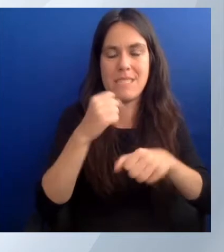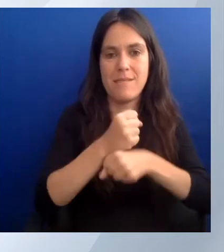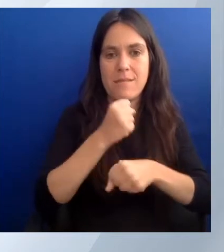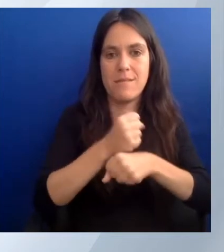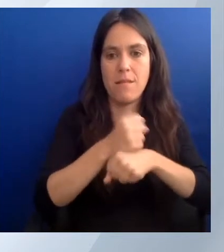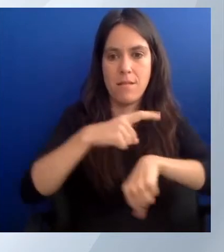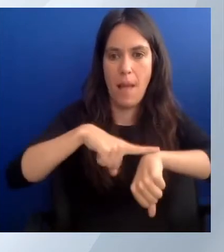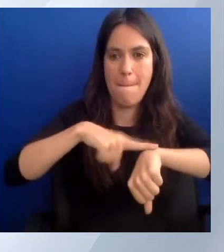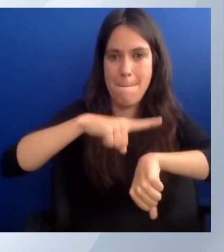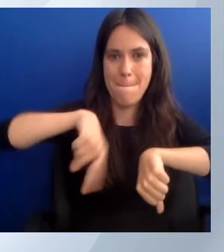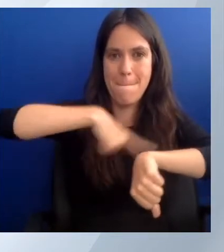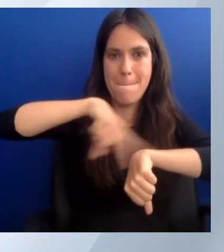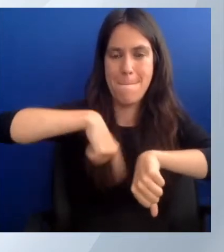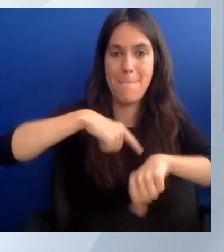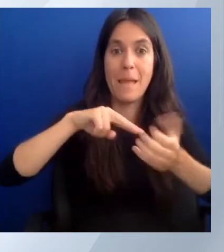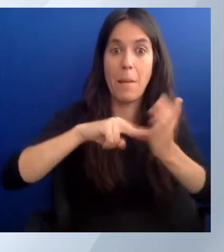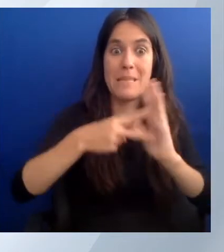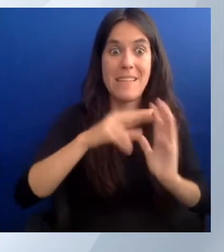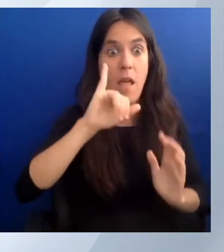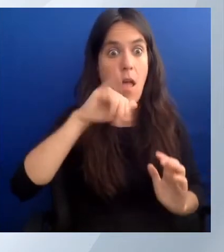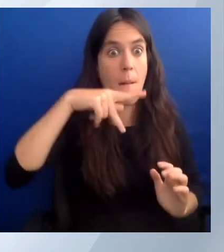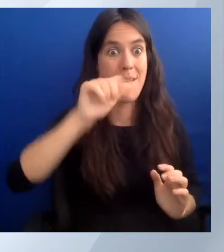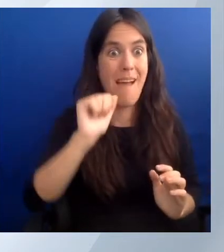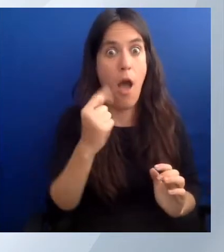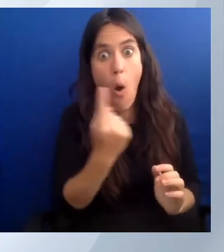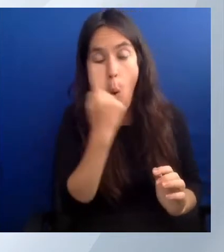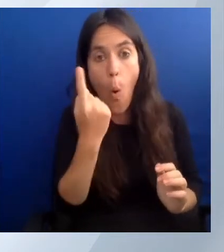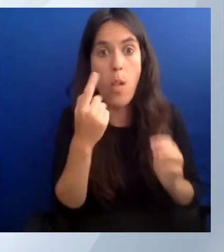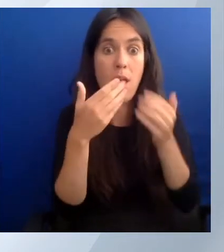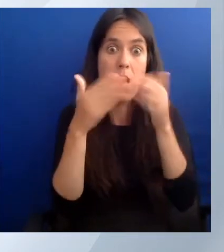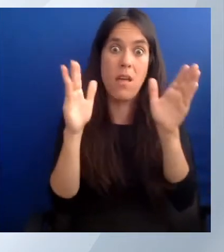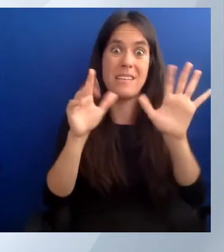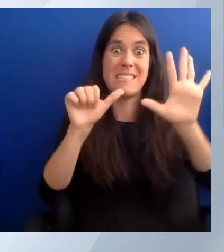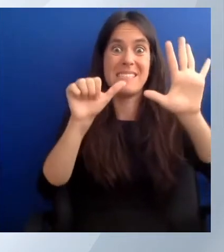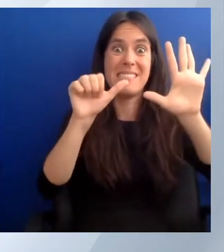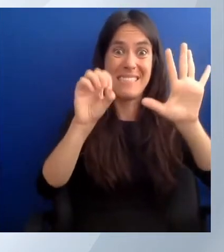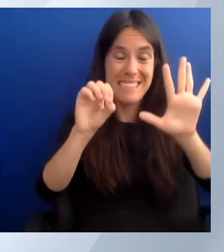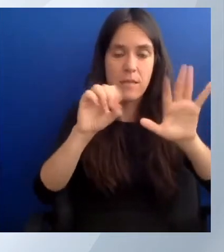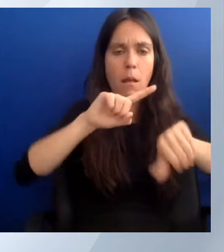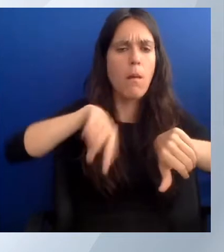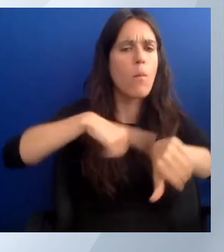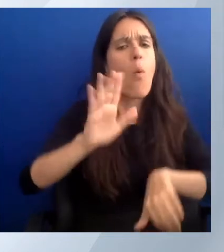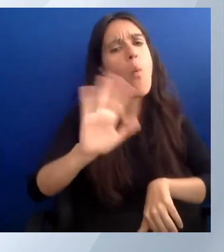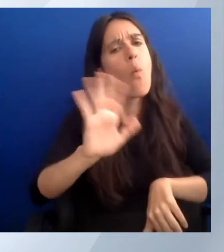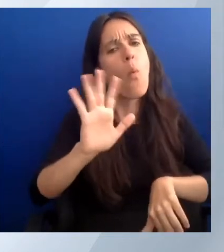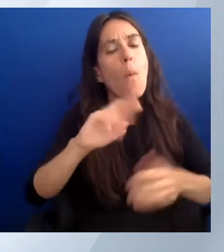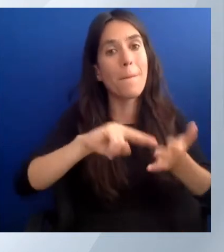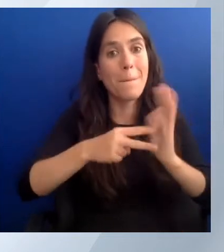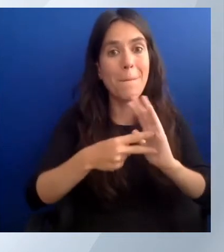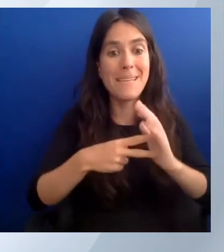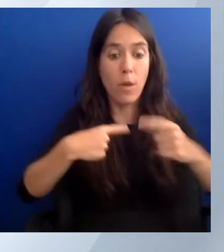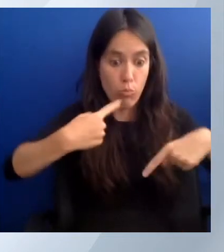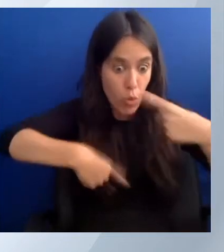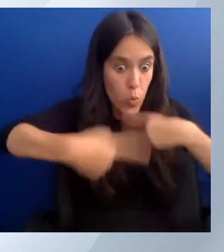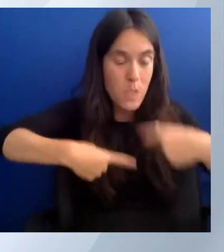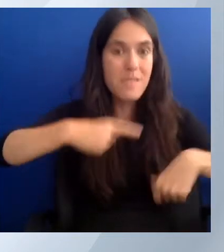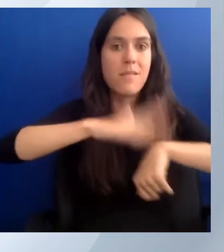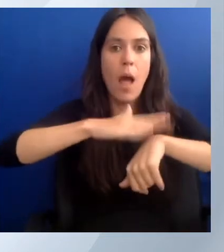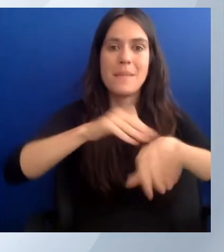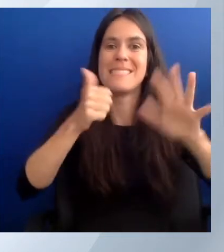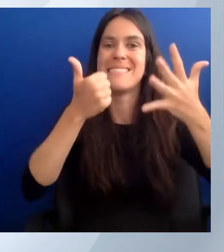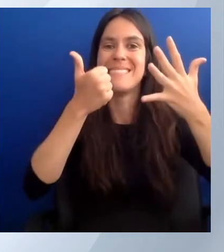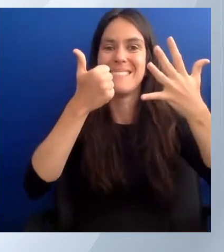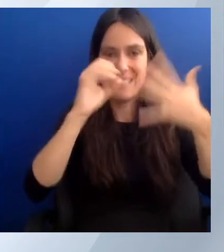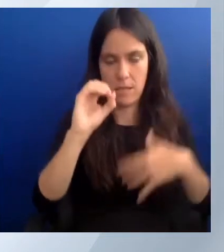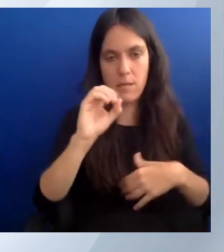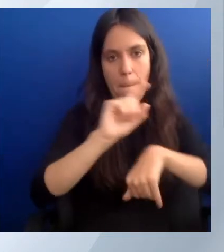mean that this API is only available for 60 minutes. It's actual processing time inside of that app service plan. For what we're doing, this